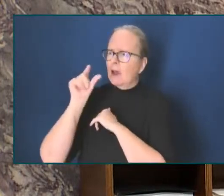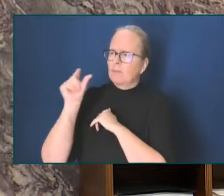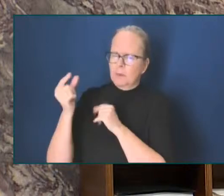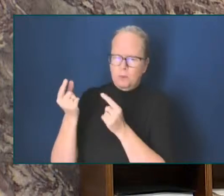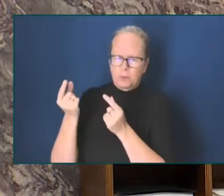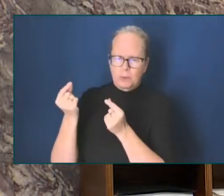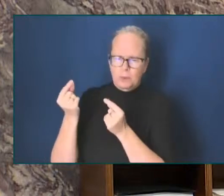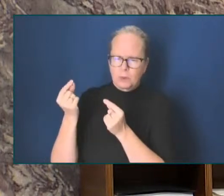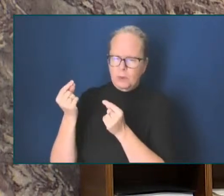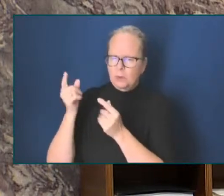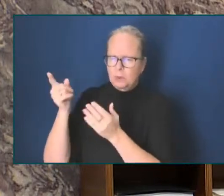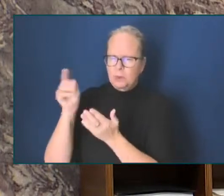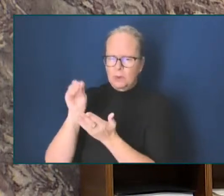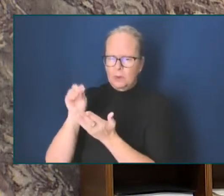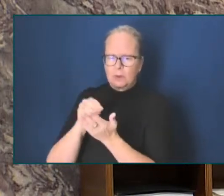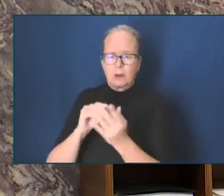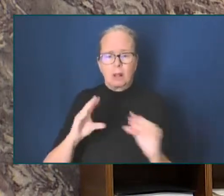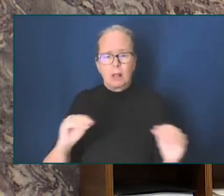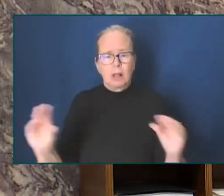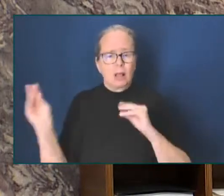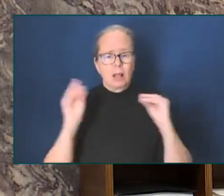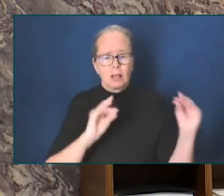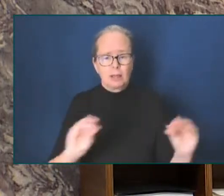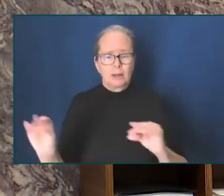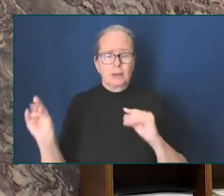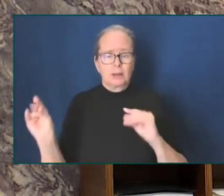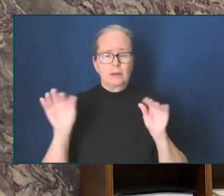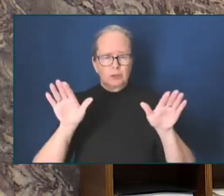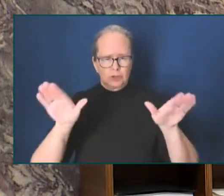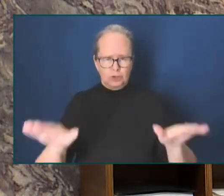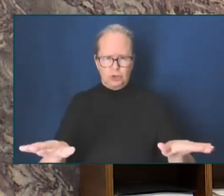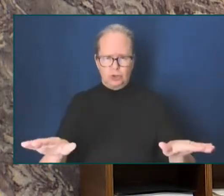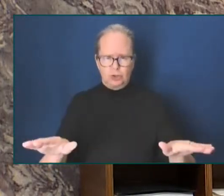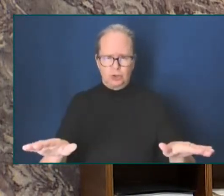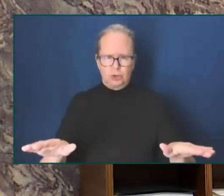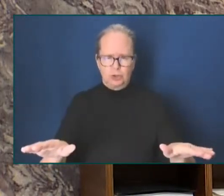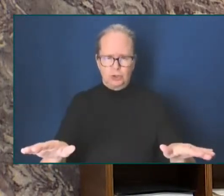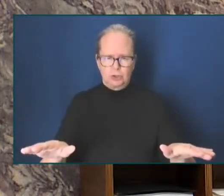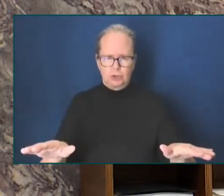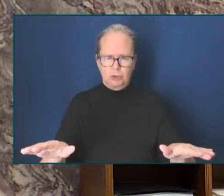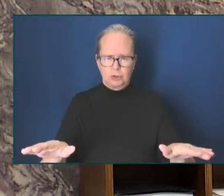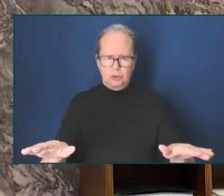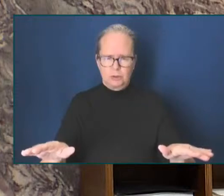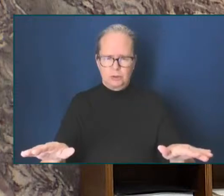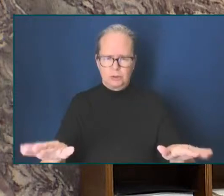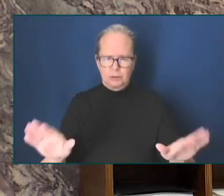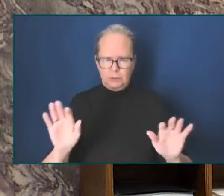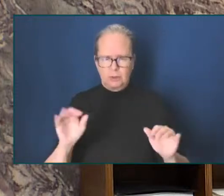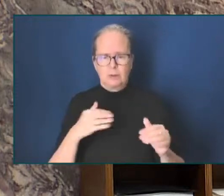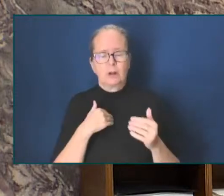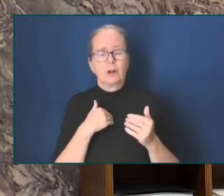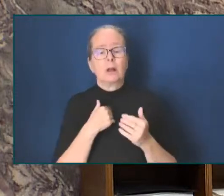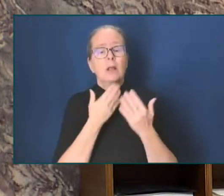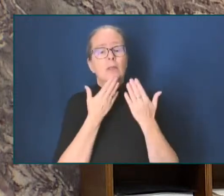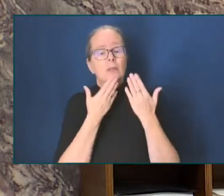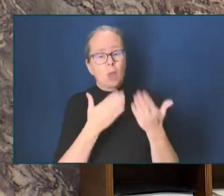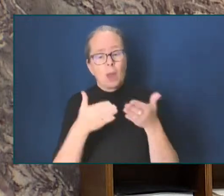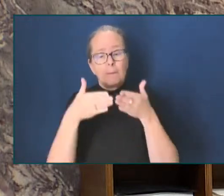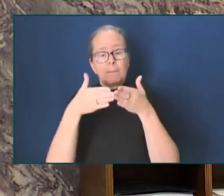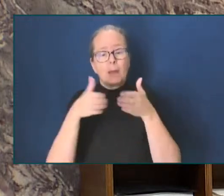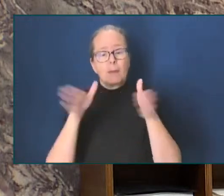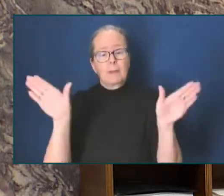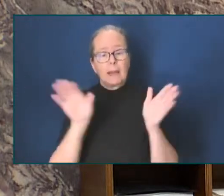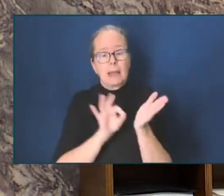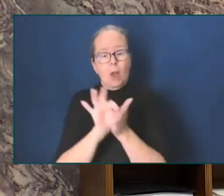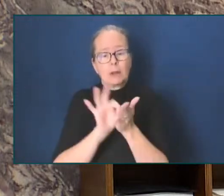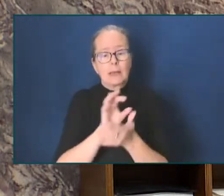we have to thank the tireless work of the Public Accounts Committee. So my question today is actually to the Chair of the Public Accounts Committee. Can the Chair of